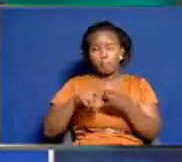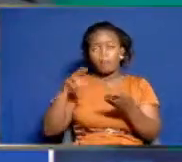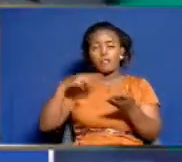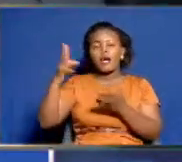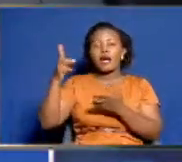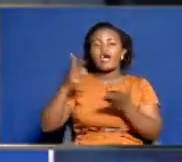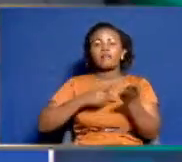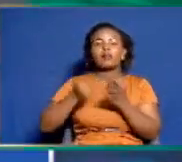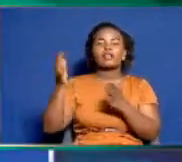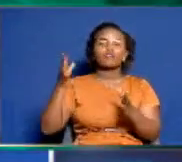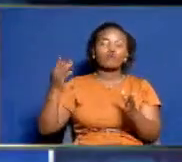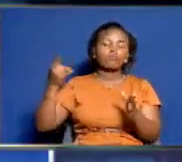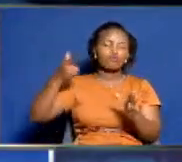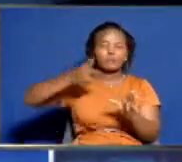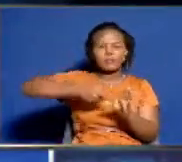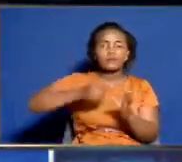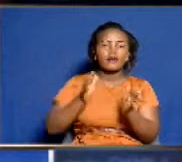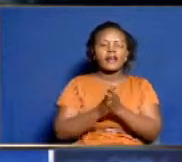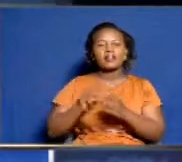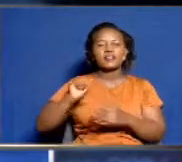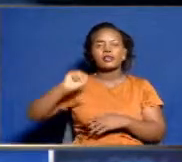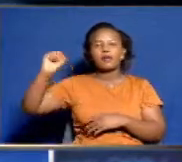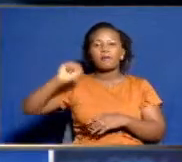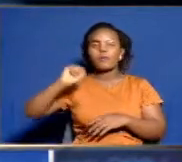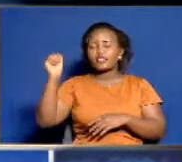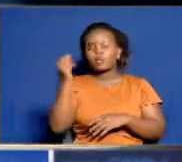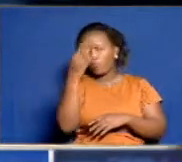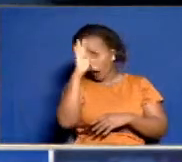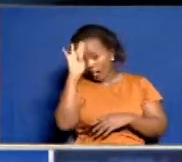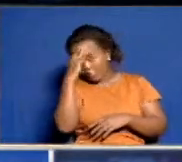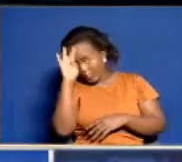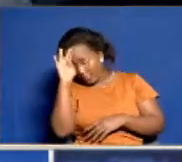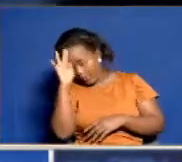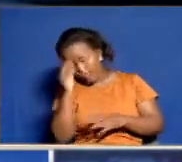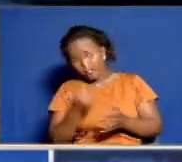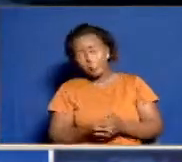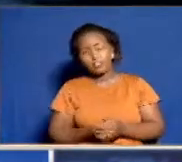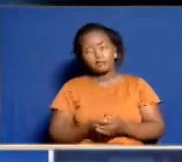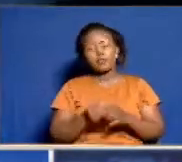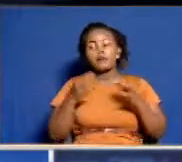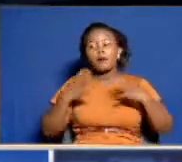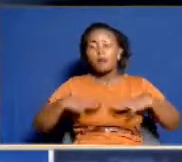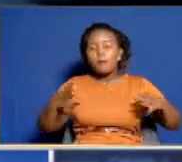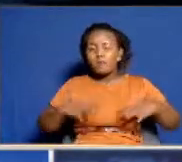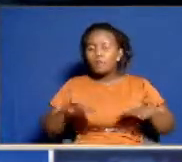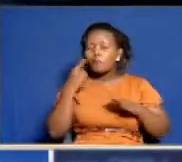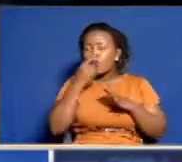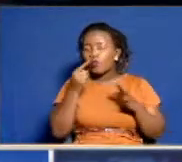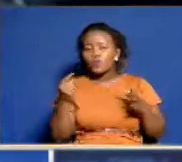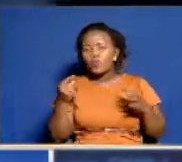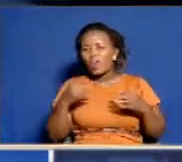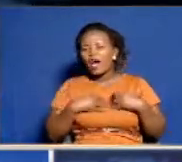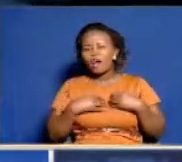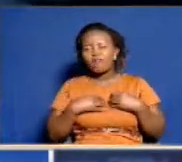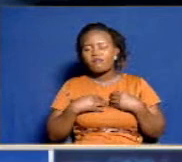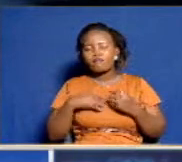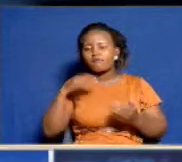political uncertainty. Suffering out there, small scale people who are owned less than a million or